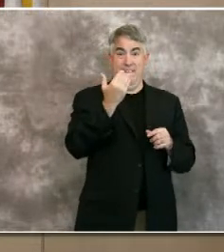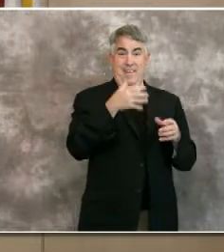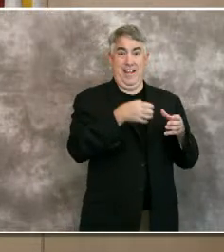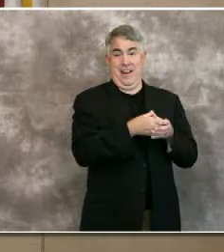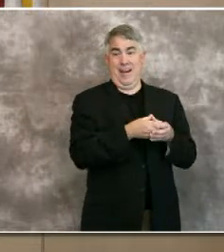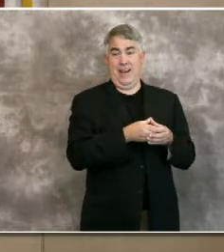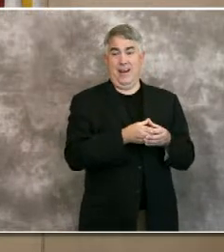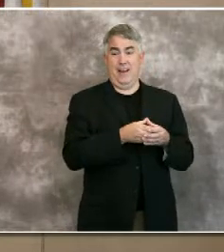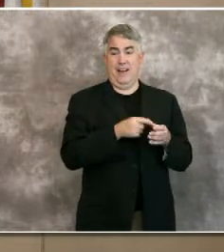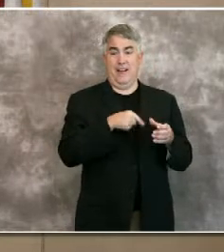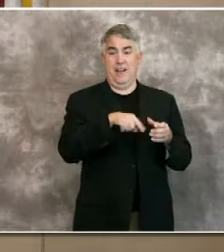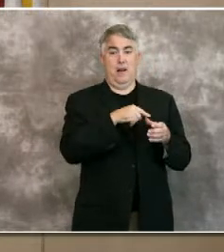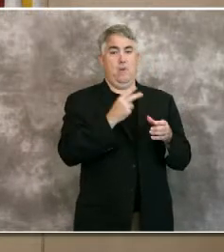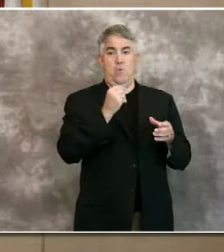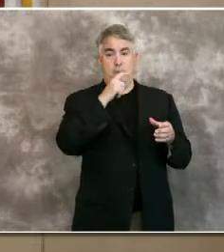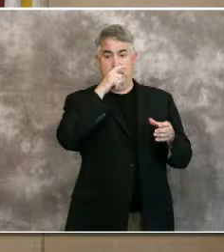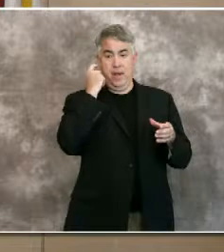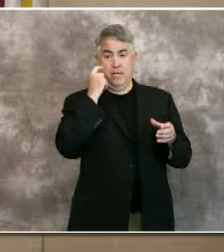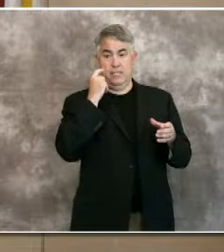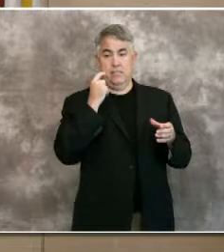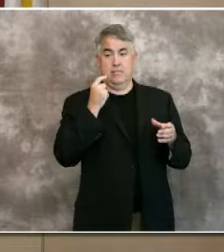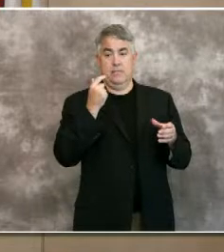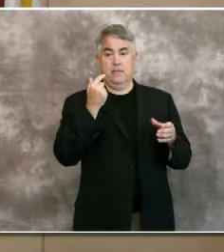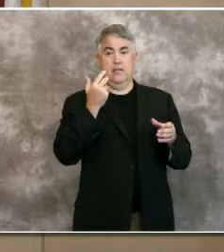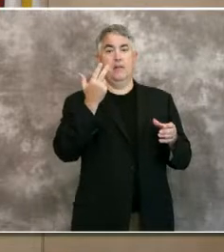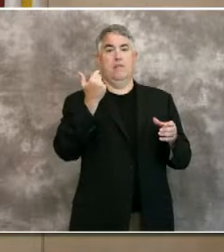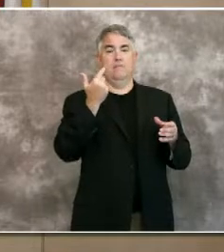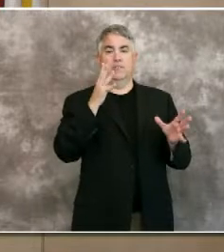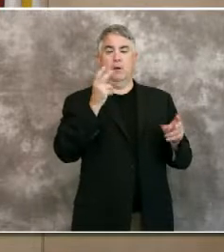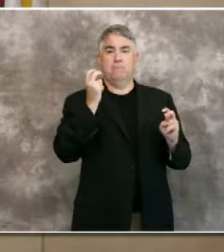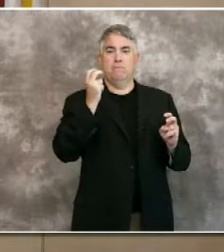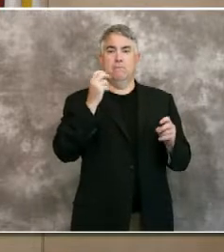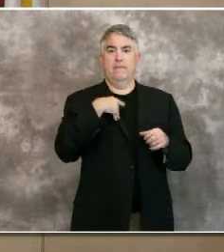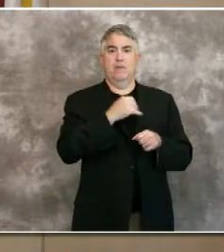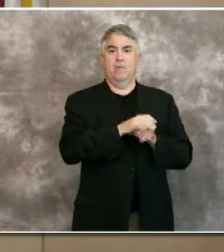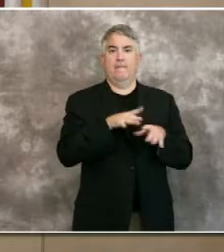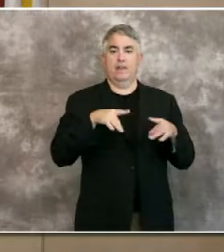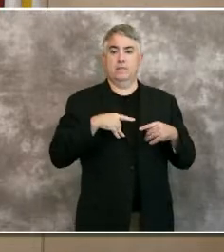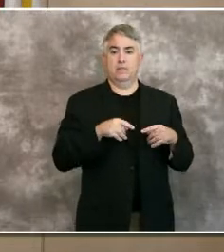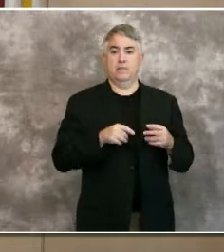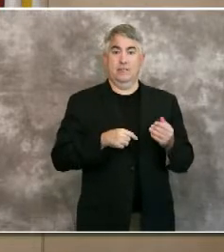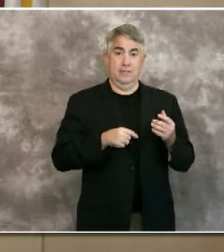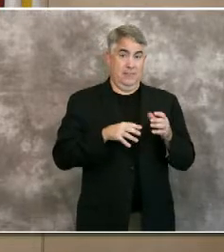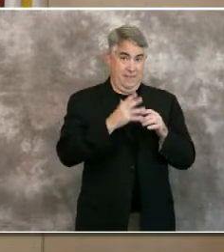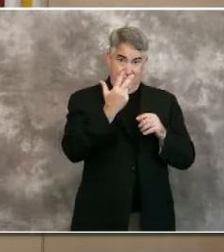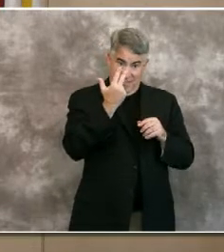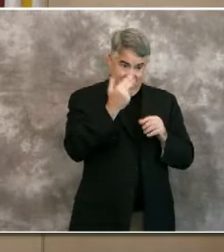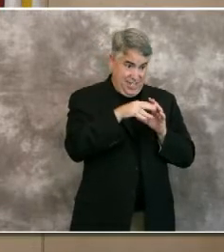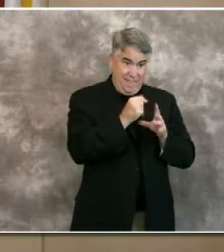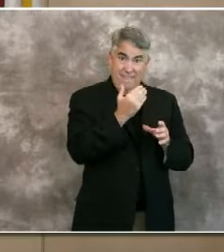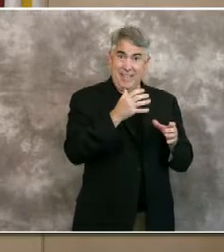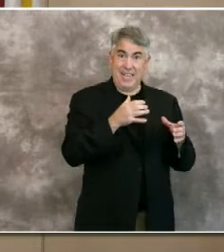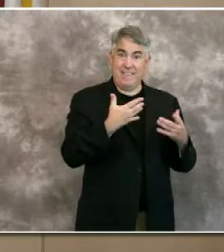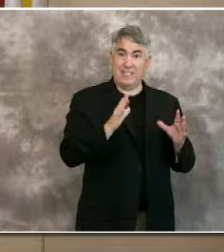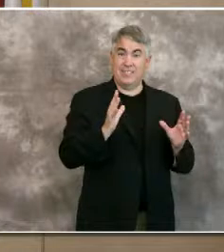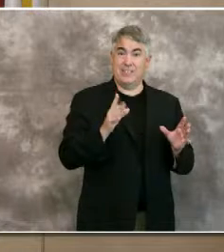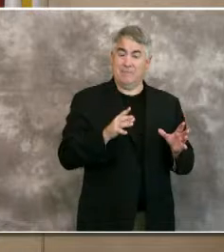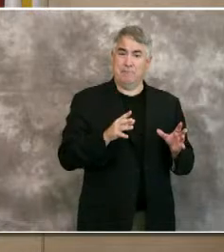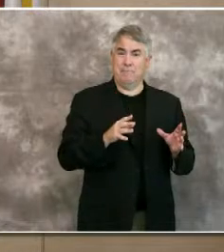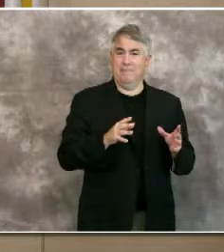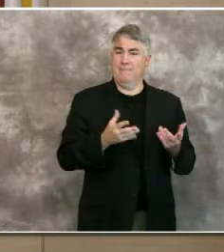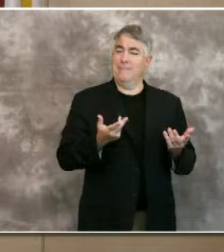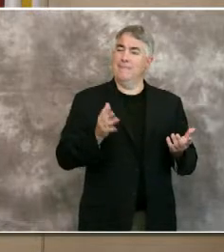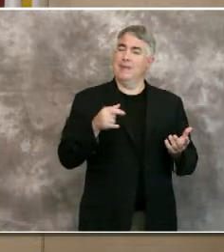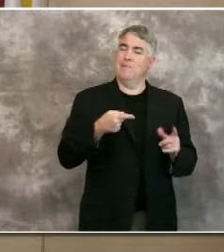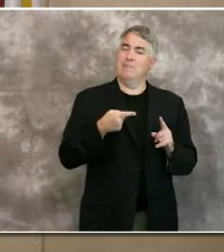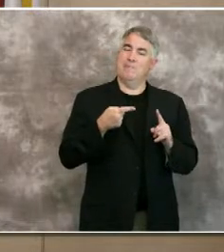on, became infected. So that's the commonality, particularly when people are gathering. At work